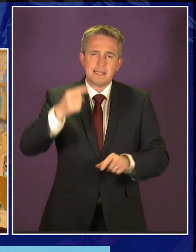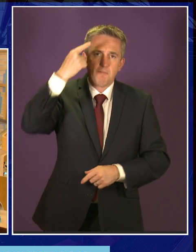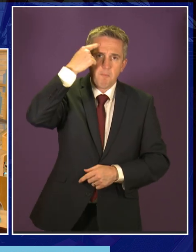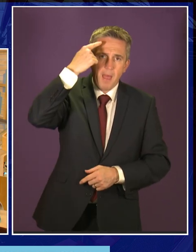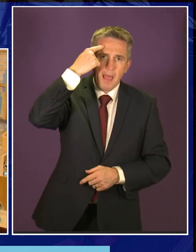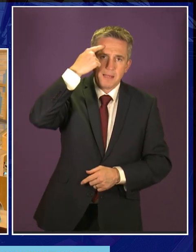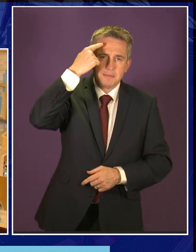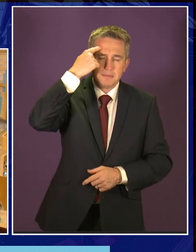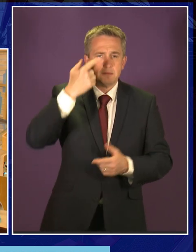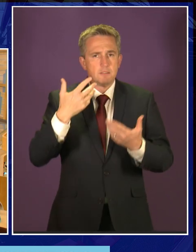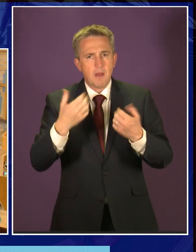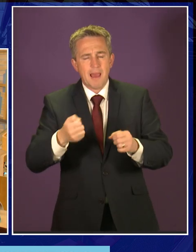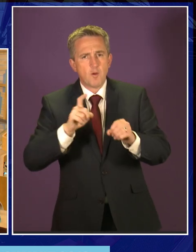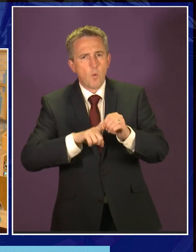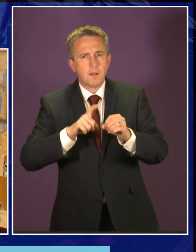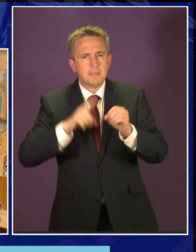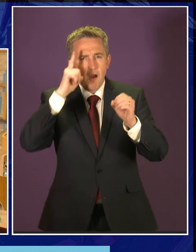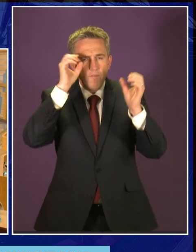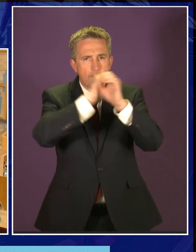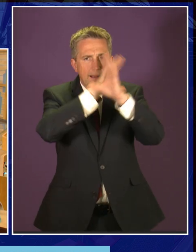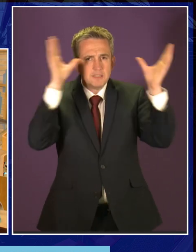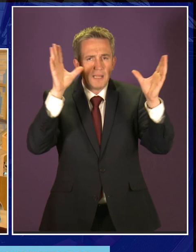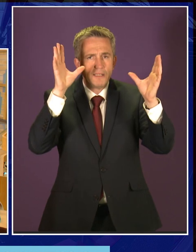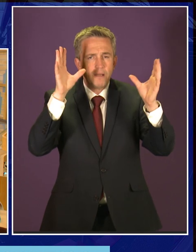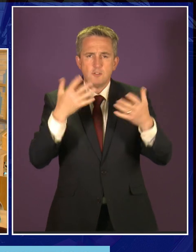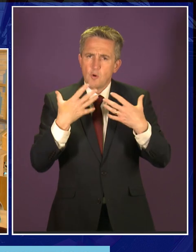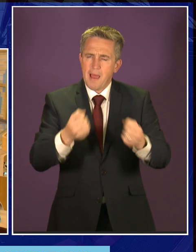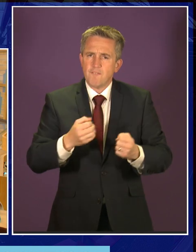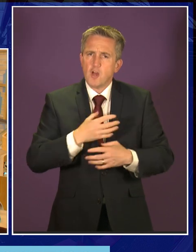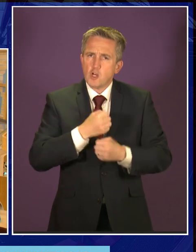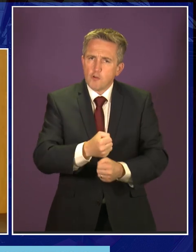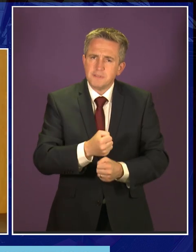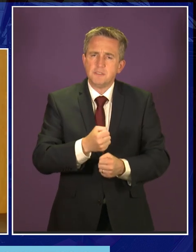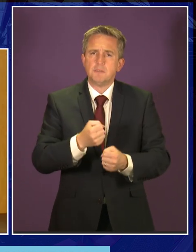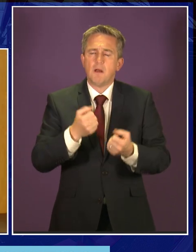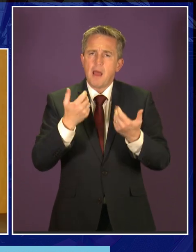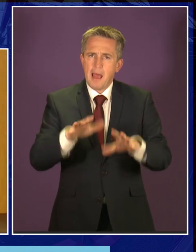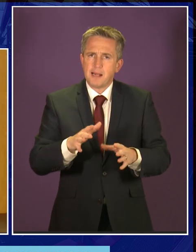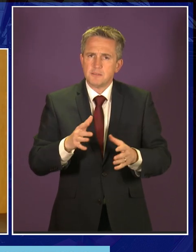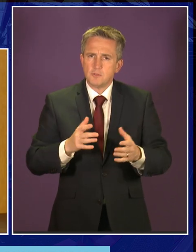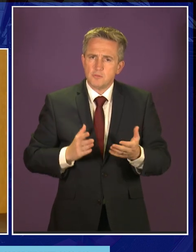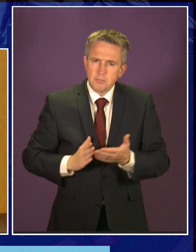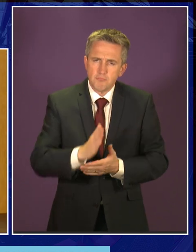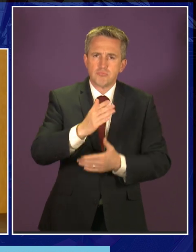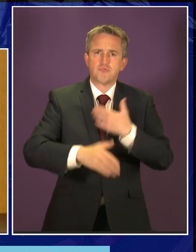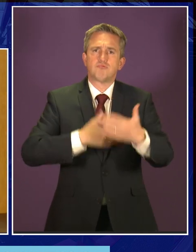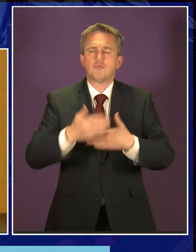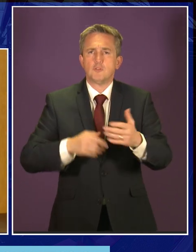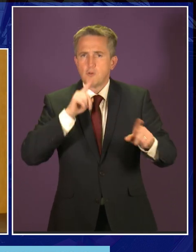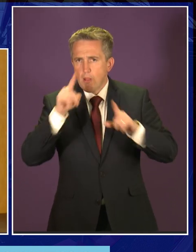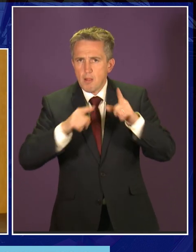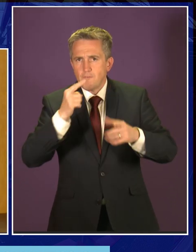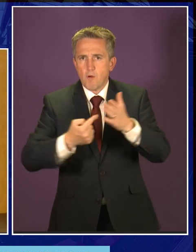temper of the will, a quality of imagination, a predominance of courage over timidity, of the appetite for